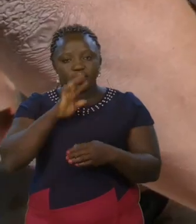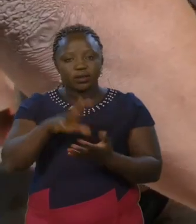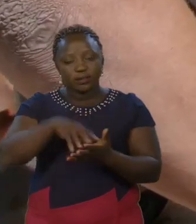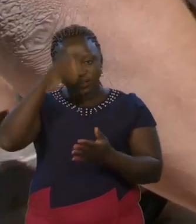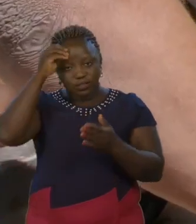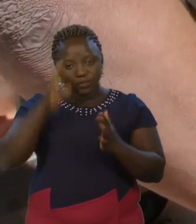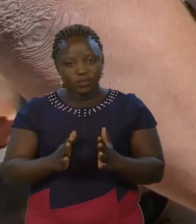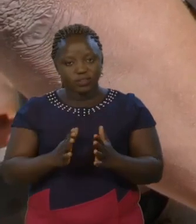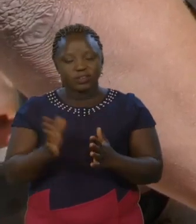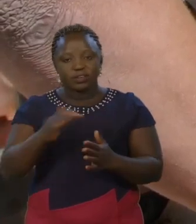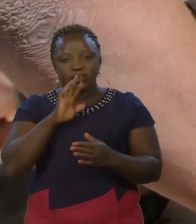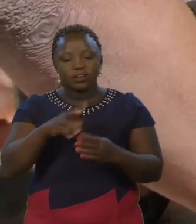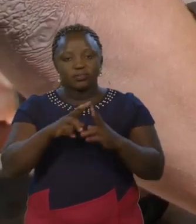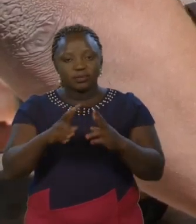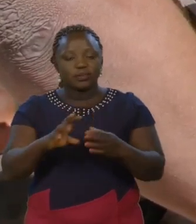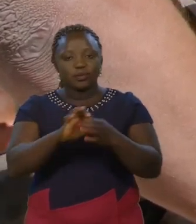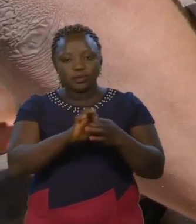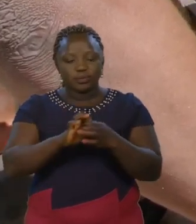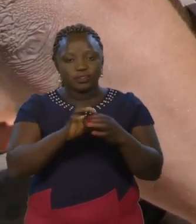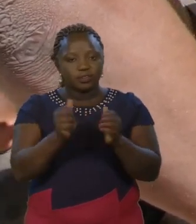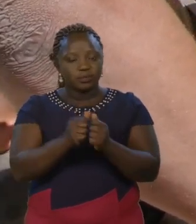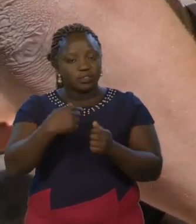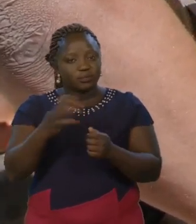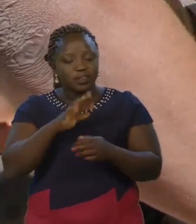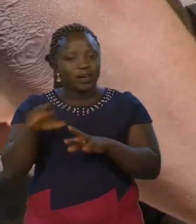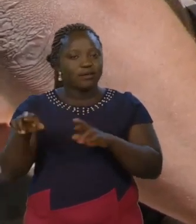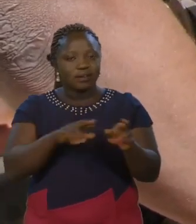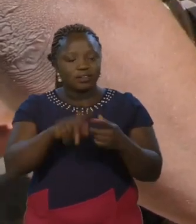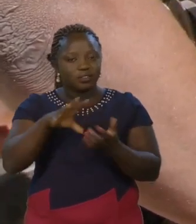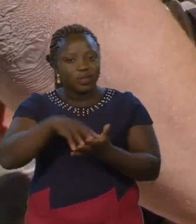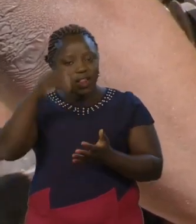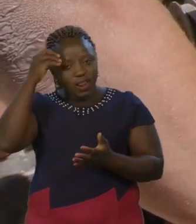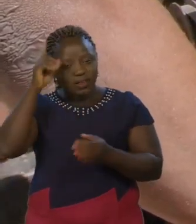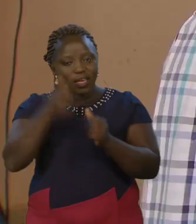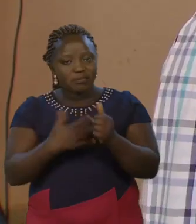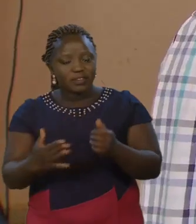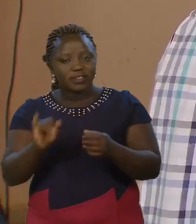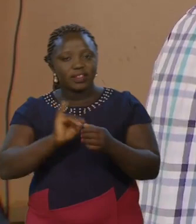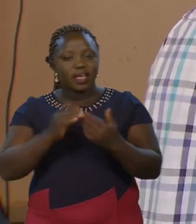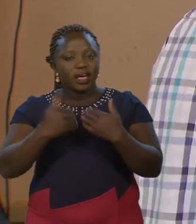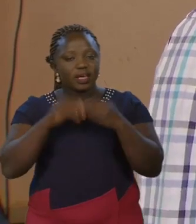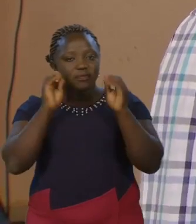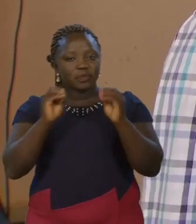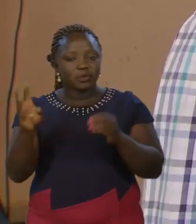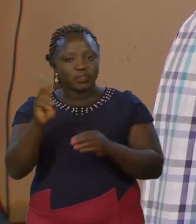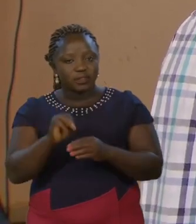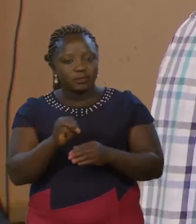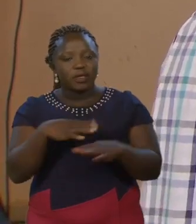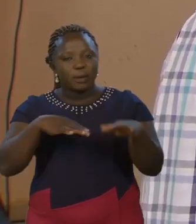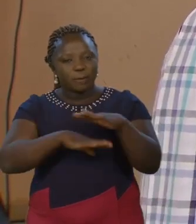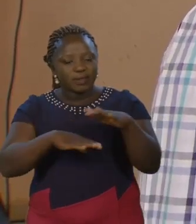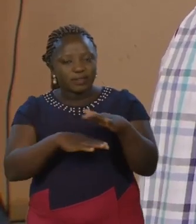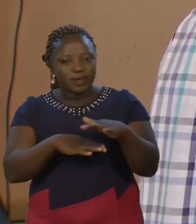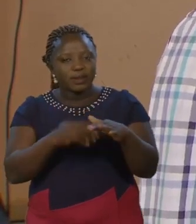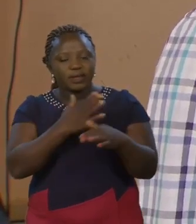the students are really in cooperation with me. They are ready to learn everything I've taught them, and basically, you